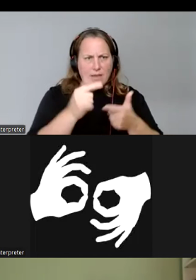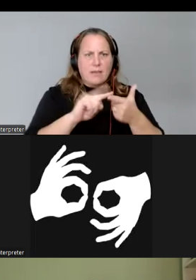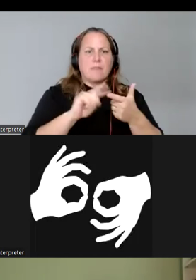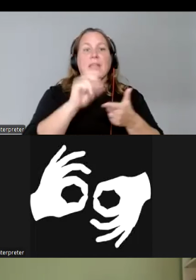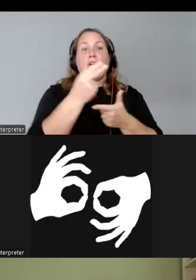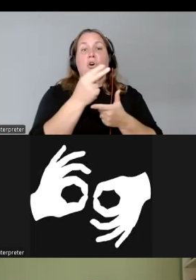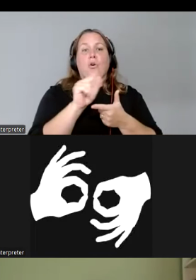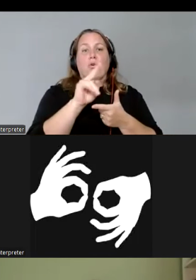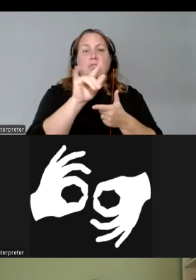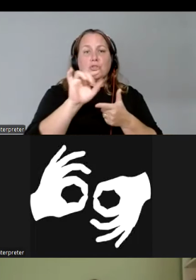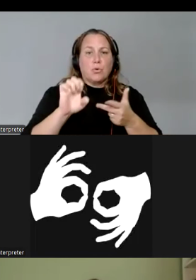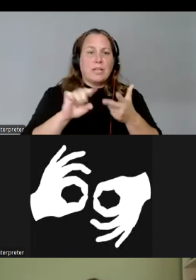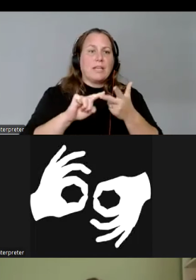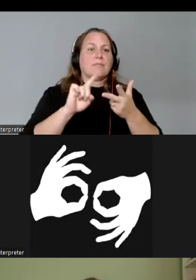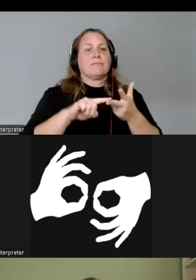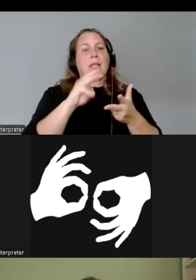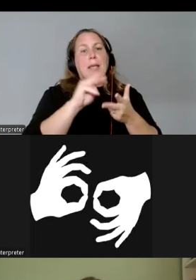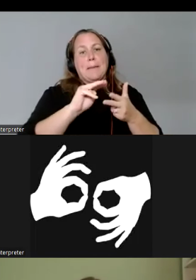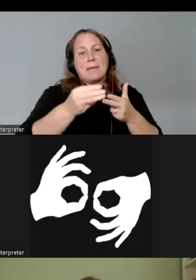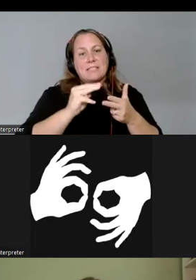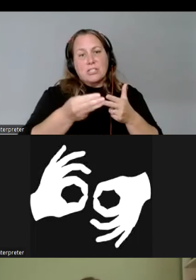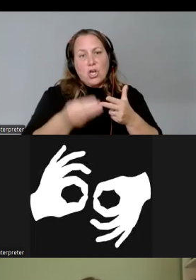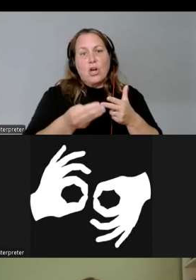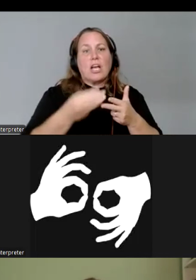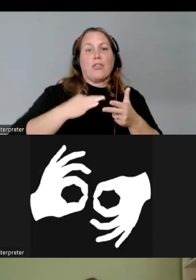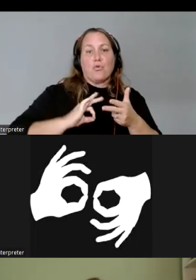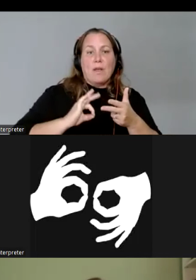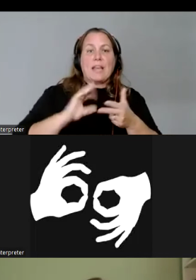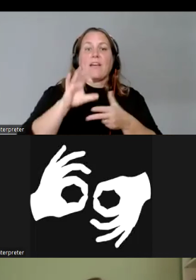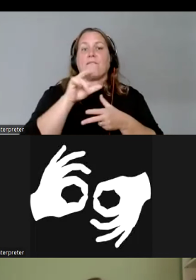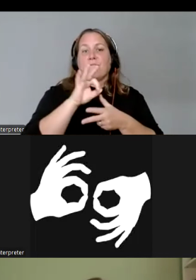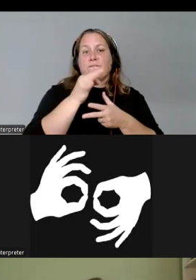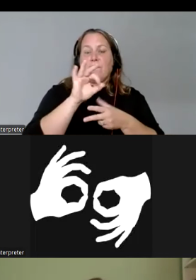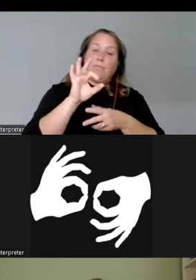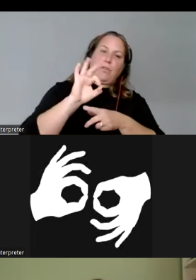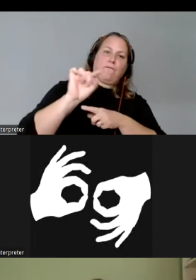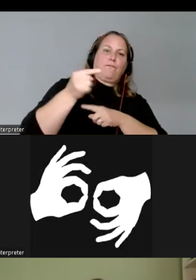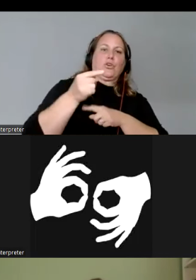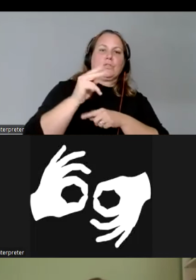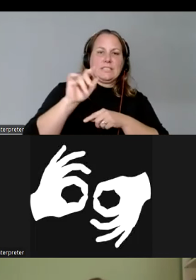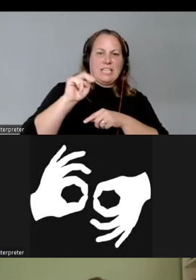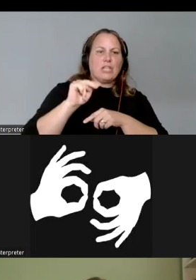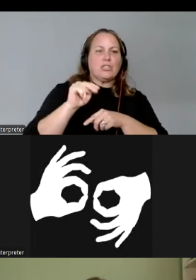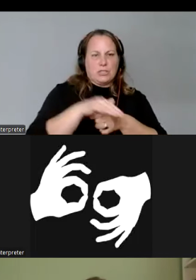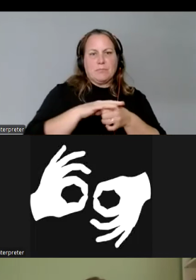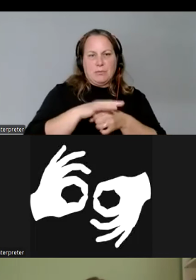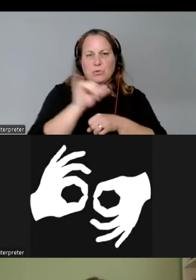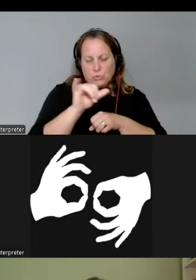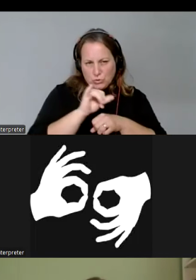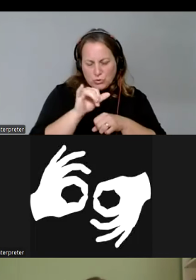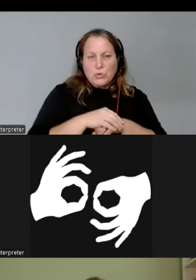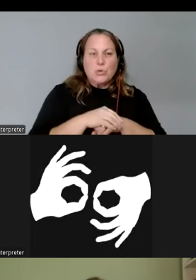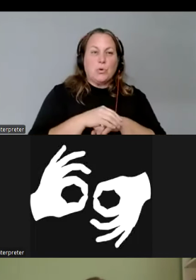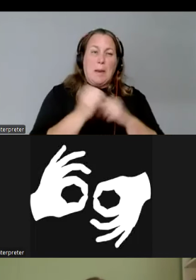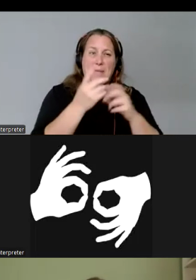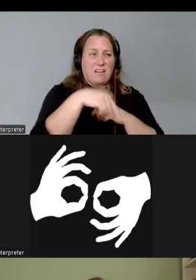most recently the Mississaugas of the Credit First Nation, and others who have walked this land or paddled